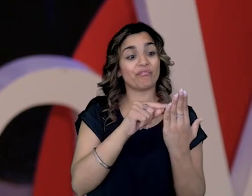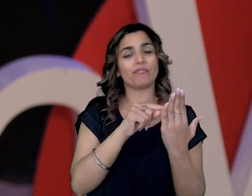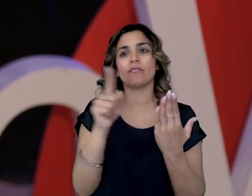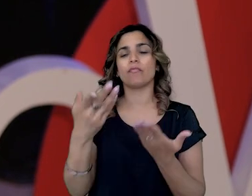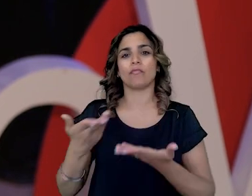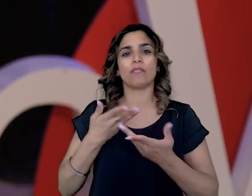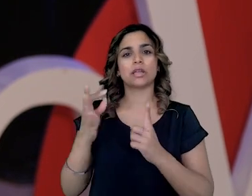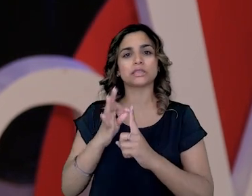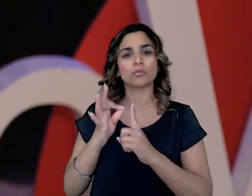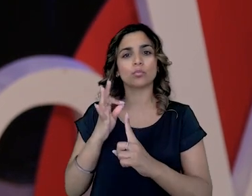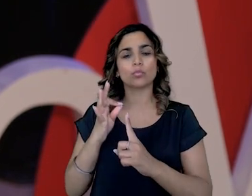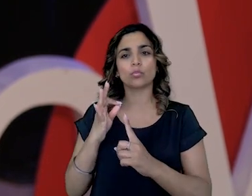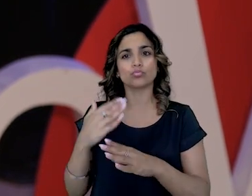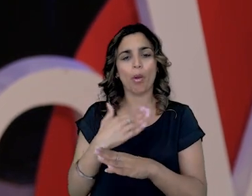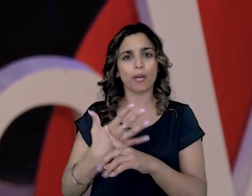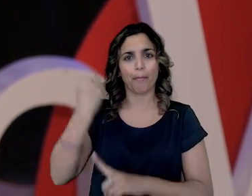straight away